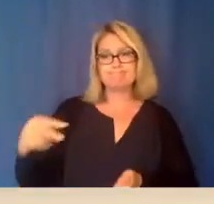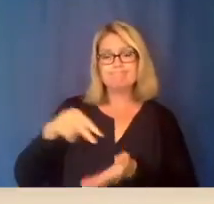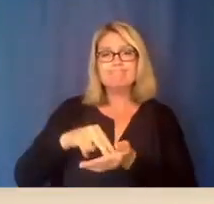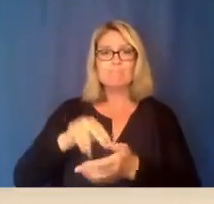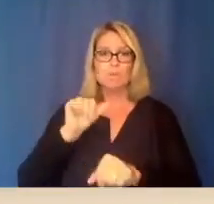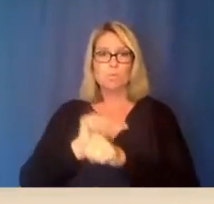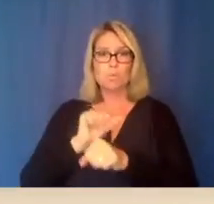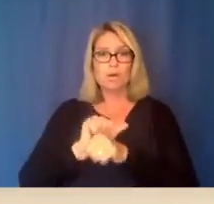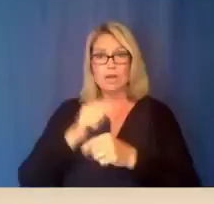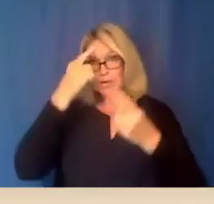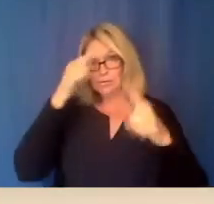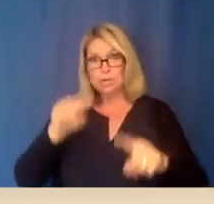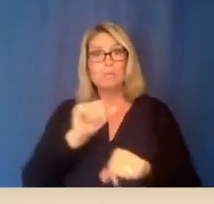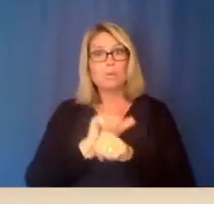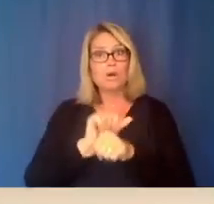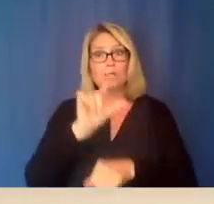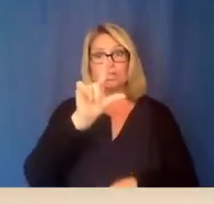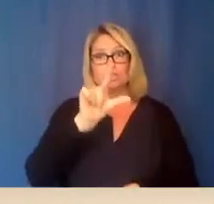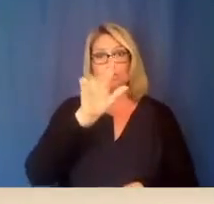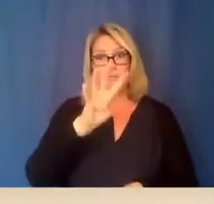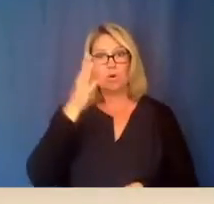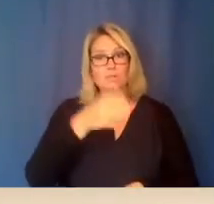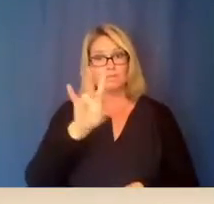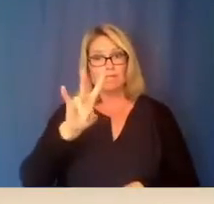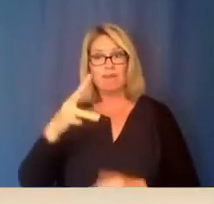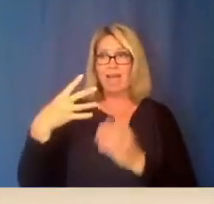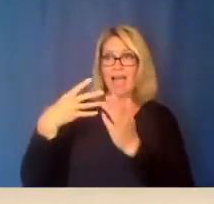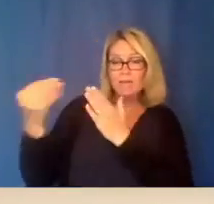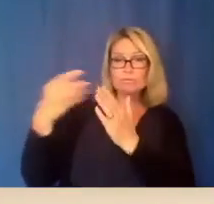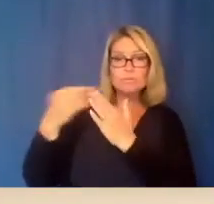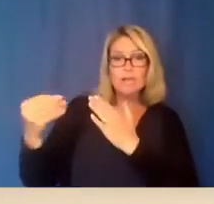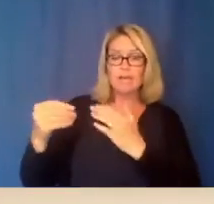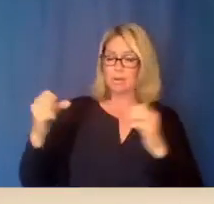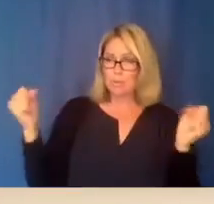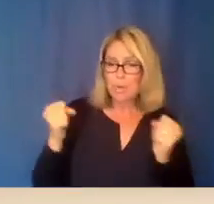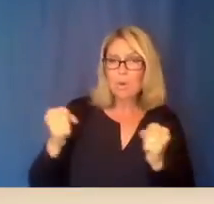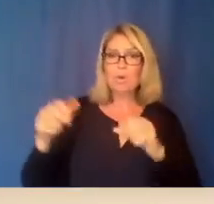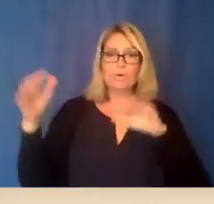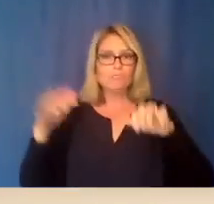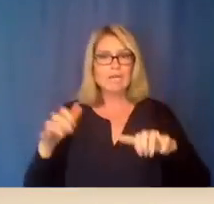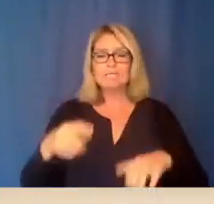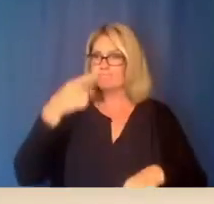work 24/7 shifts outdoors regardless of the weather.